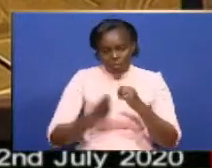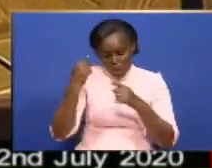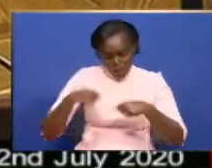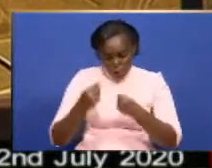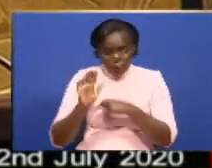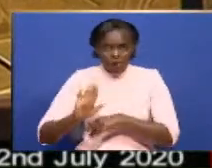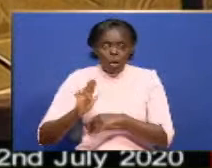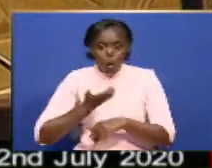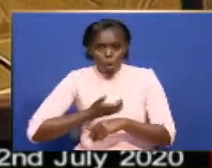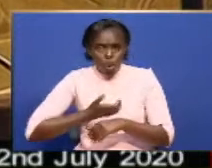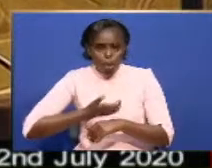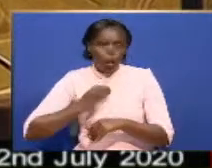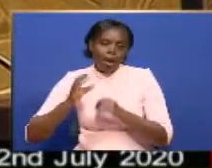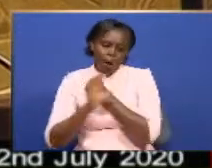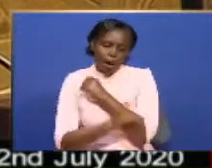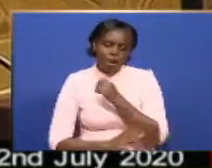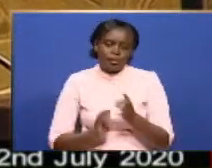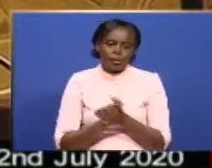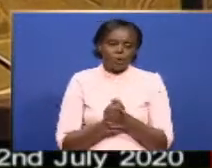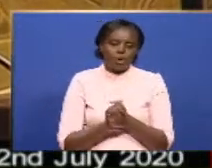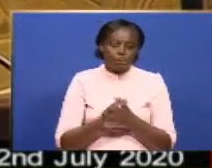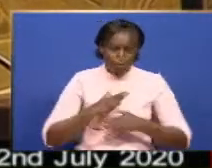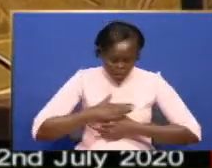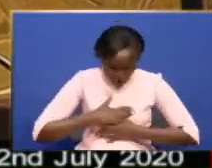The Honorable Millie Odhiambo Mabona.